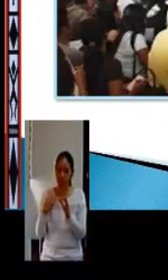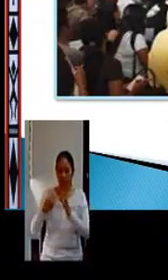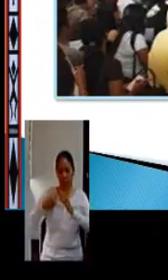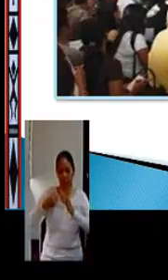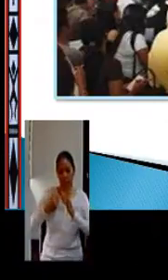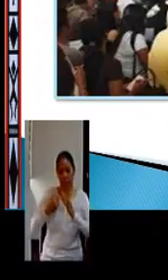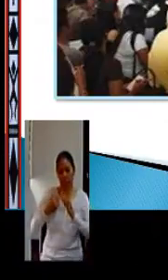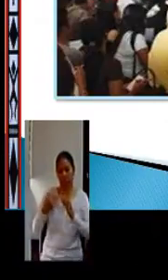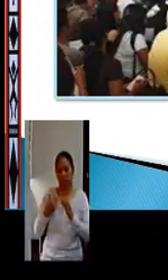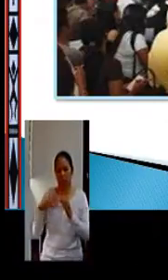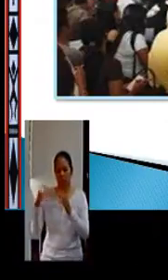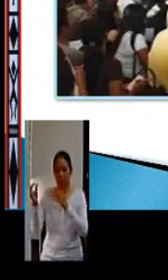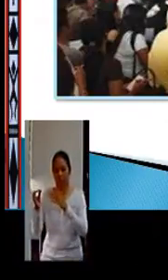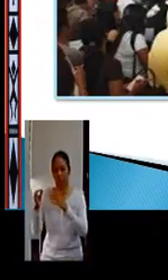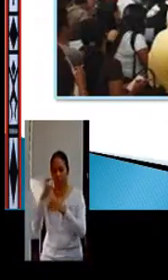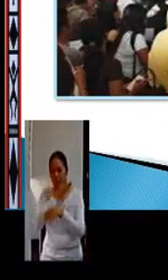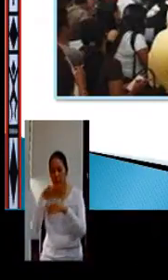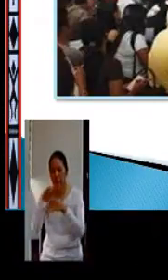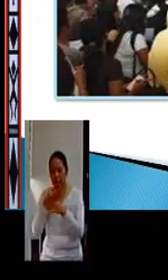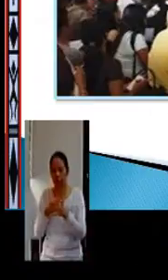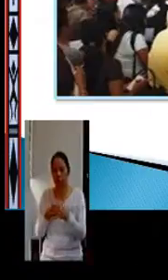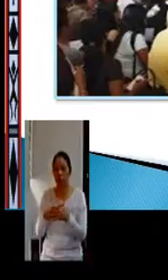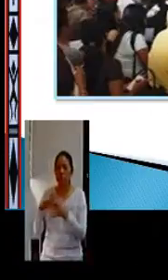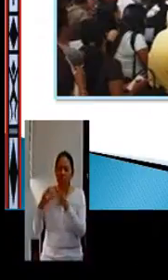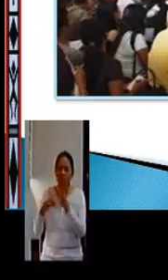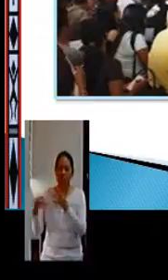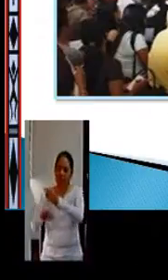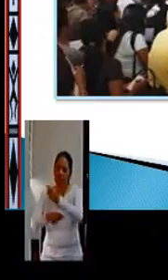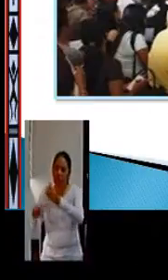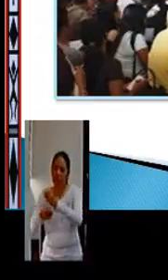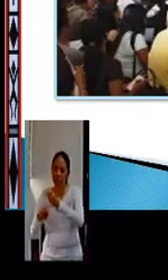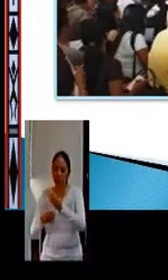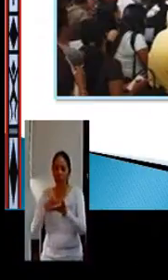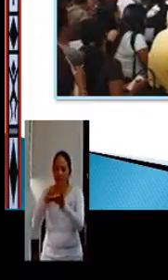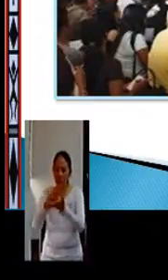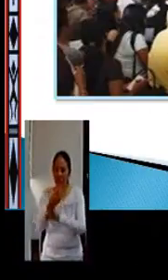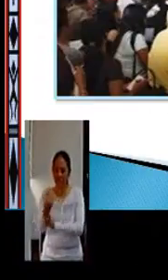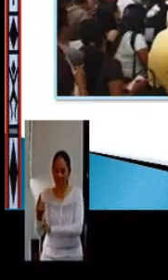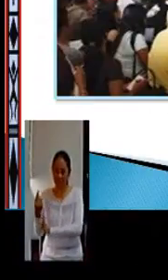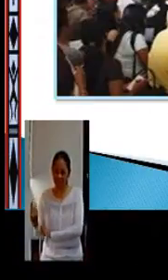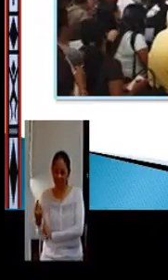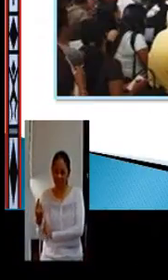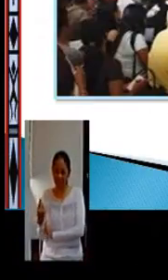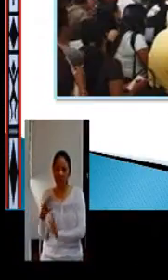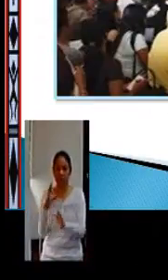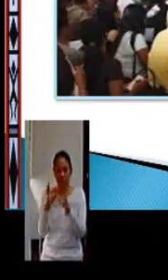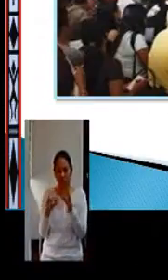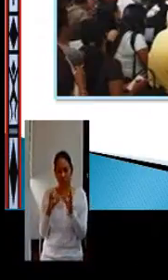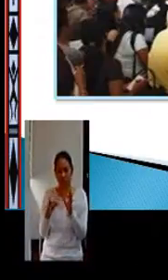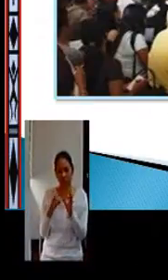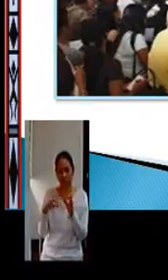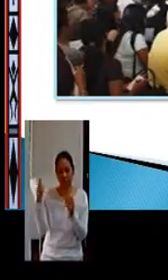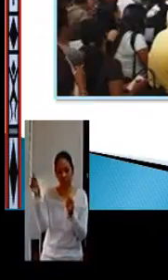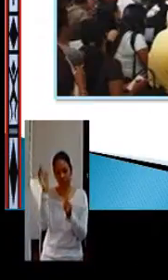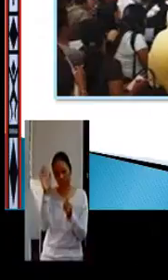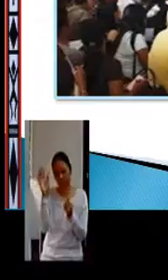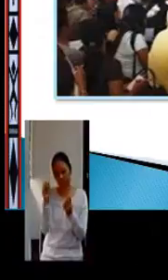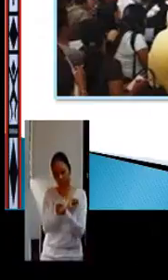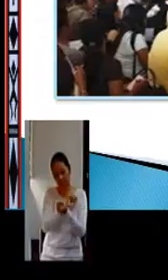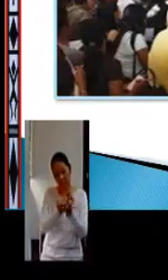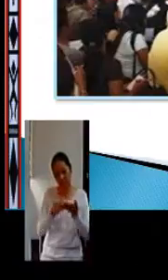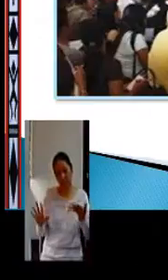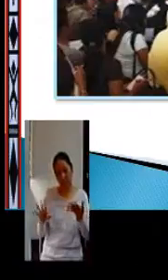will go and help him. At times also, he needs my help. We do it that way. If we destroy our irrigation because of